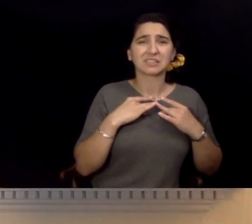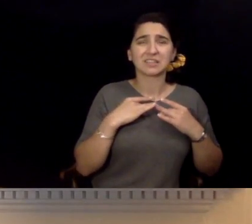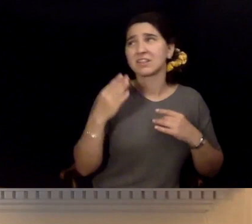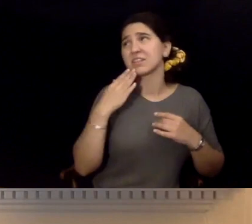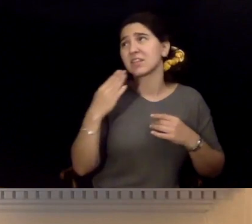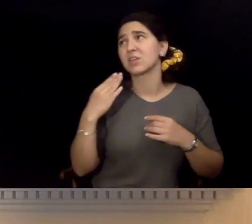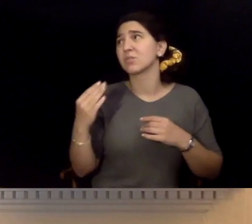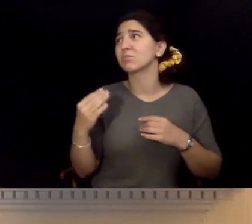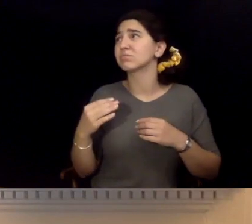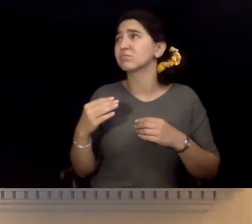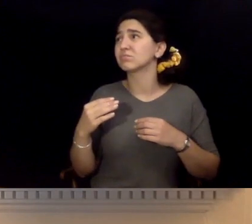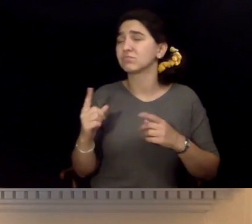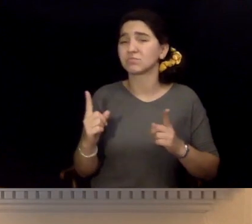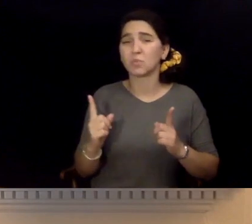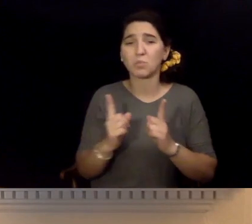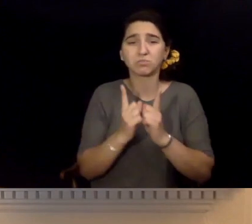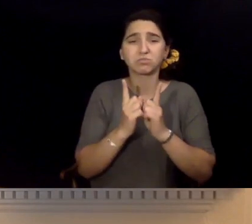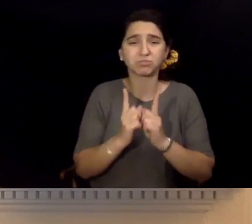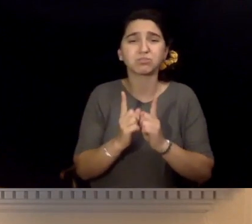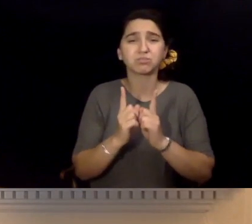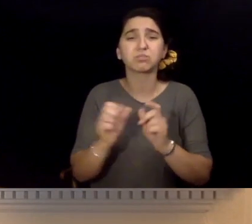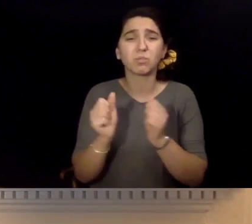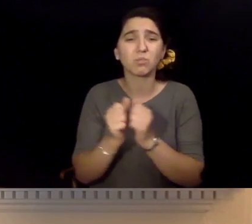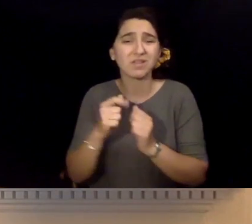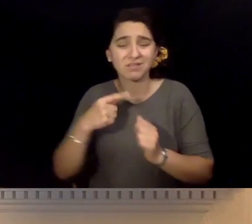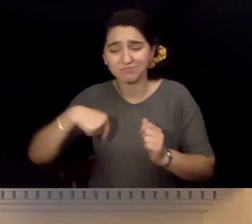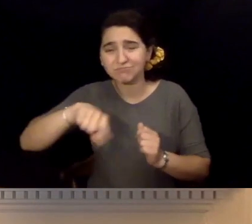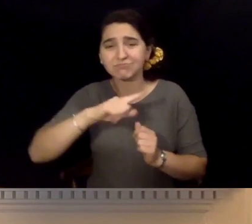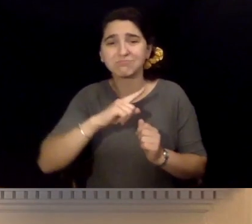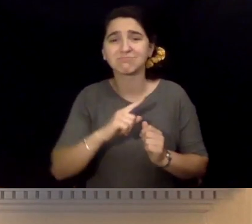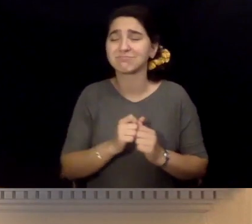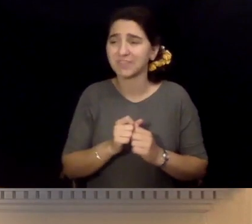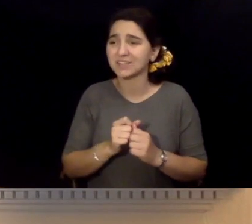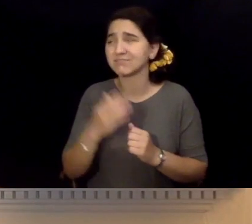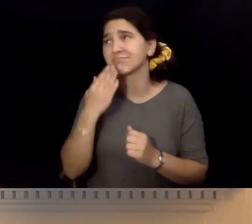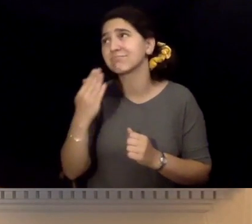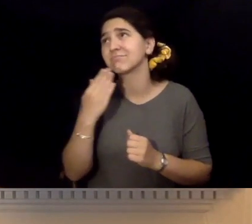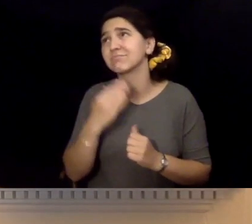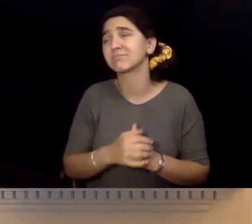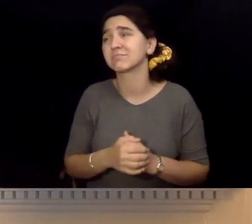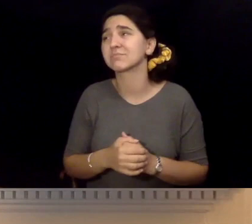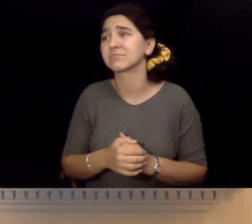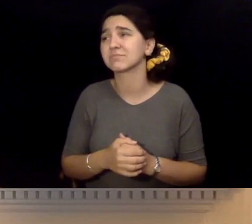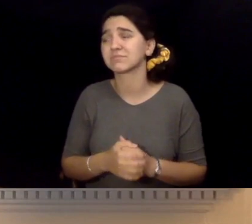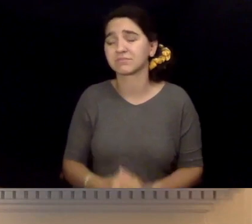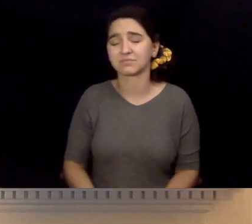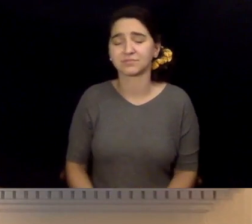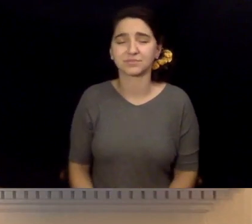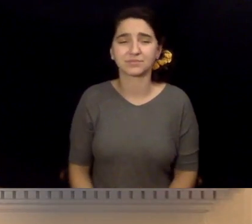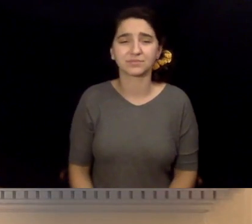your protection and your provision, in so many ways that we cannot even begin to enumerate.